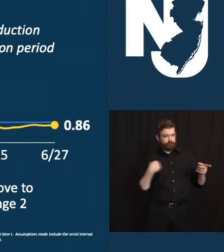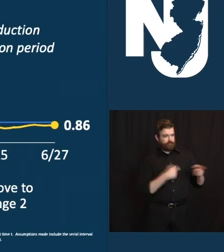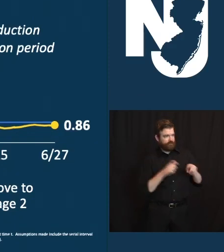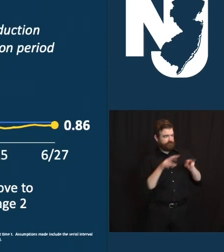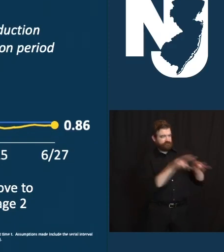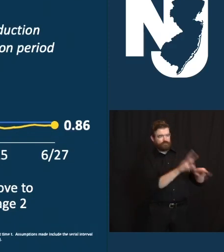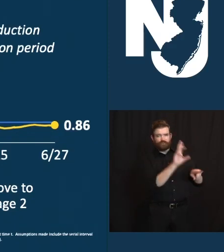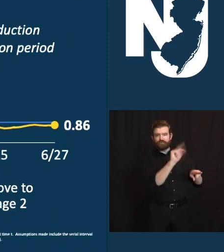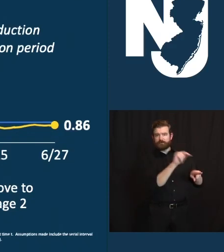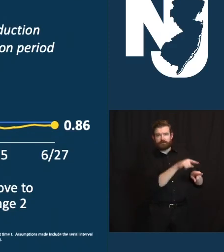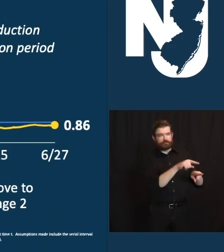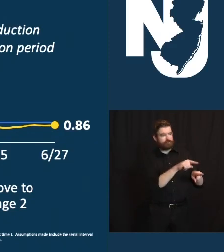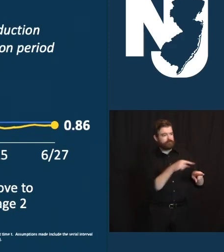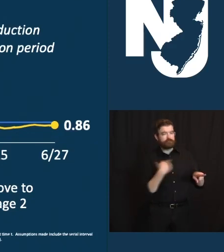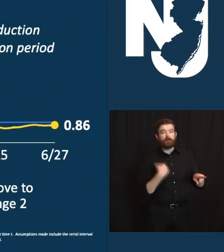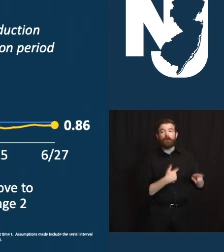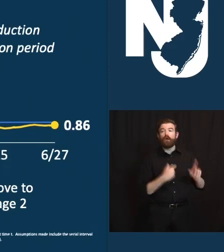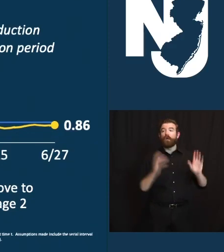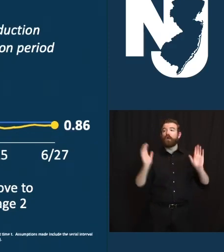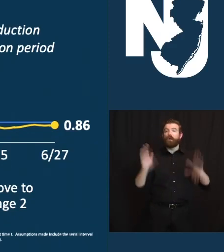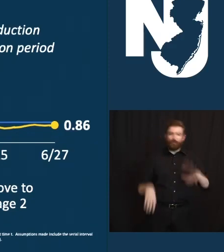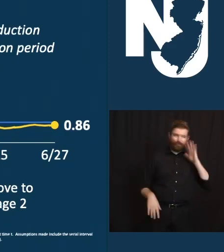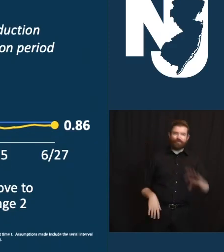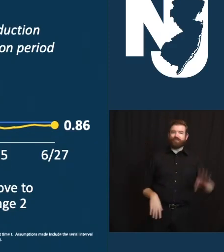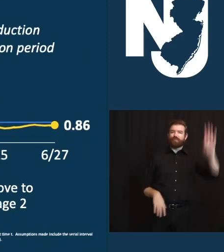of transmission, was hovering at about